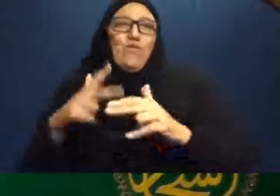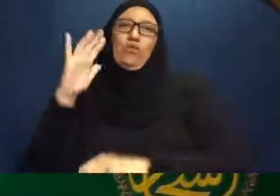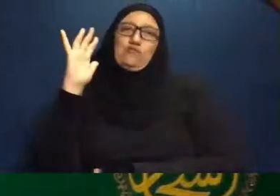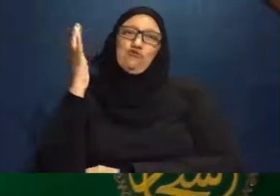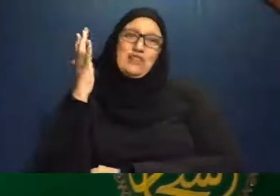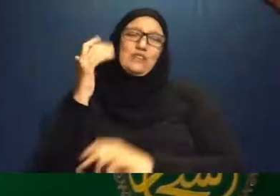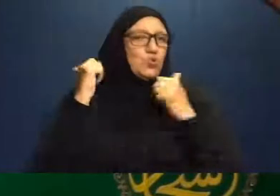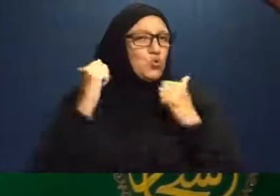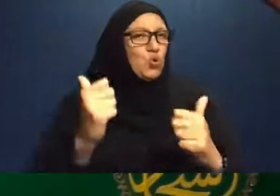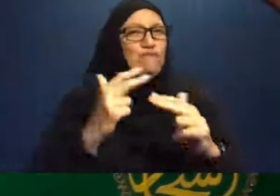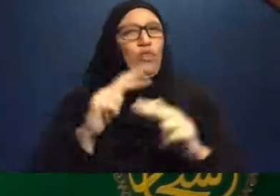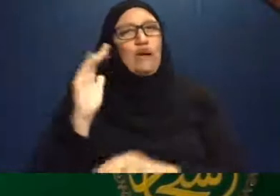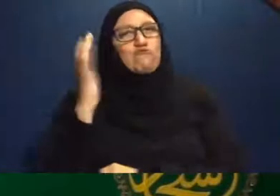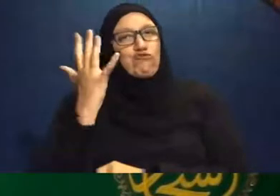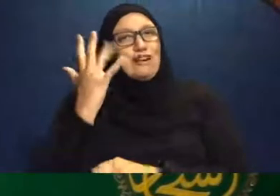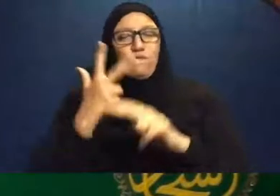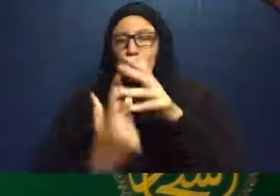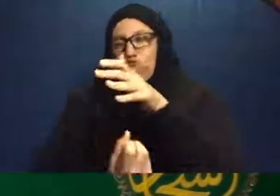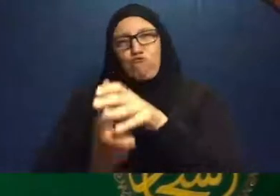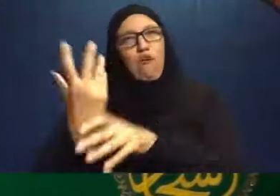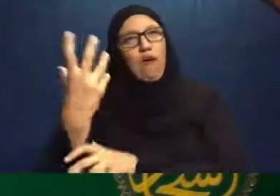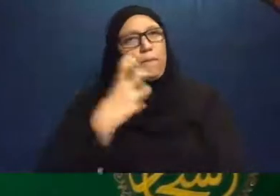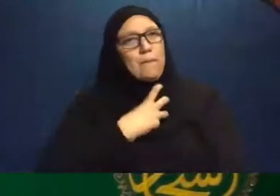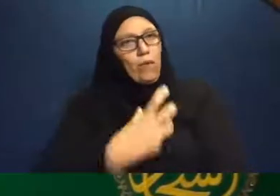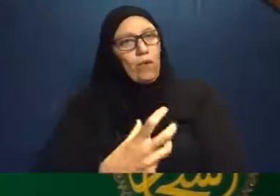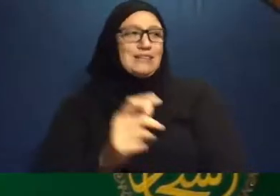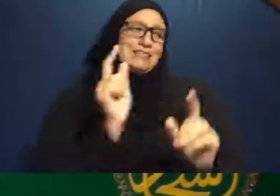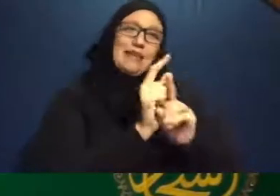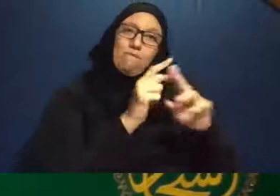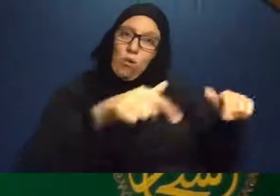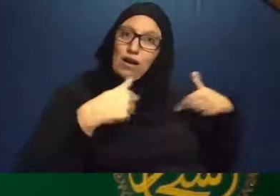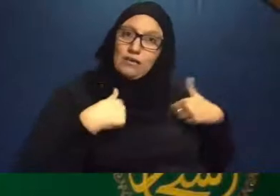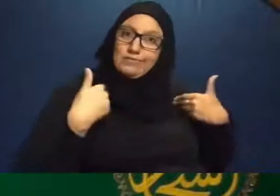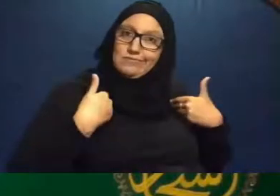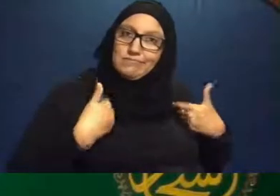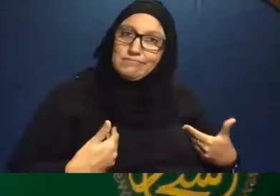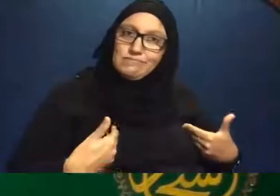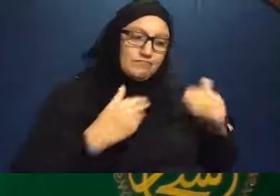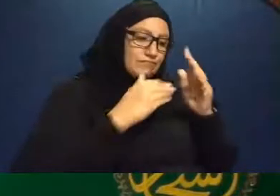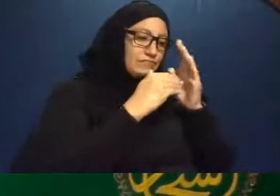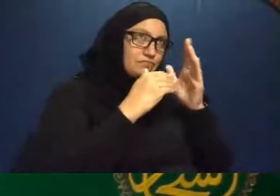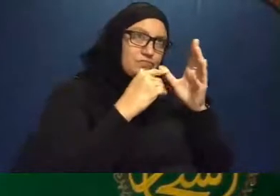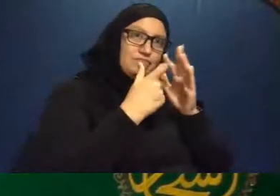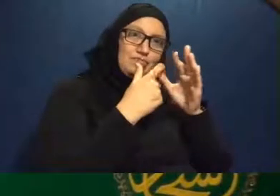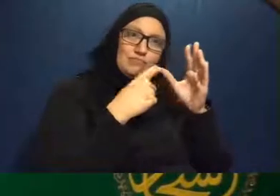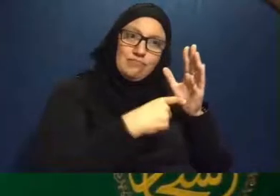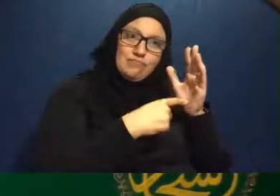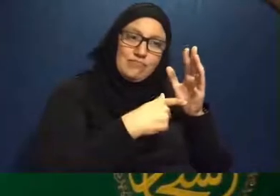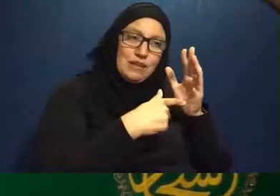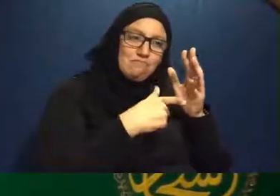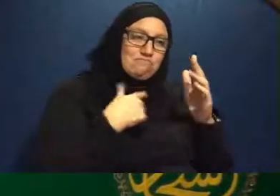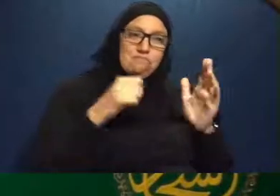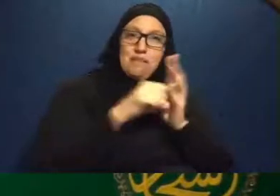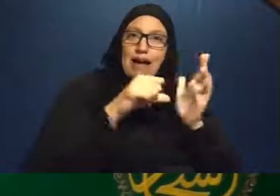is very beneficial, it's good for the tree, for the growth of the tree. Likewise, Quran wants to pass this message to us.